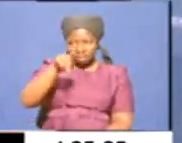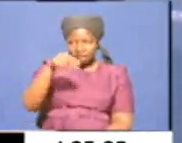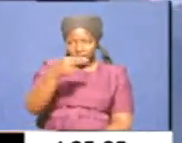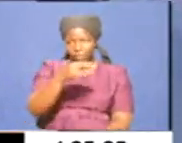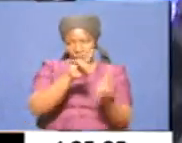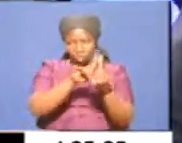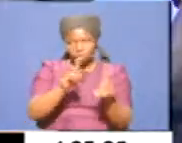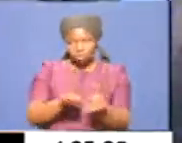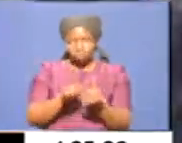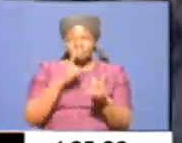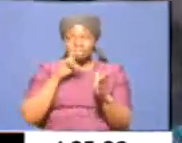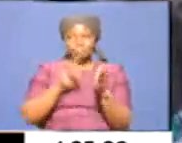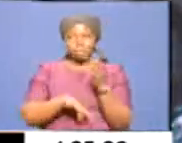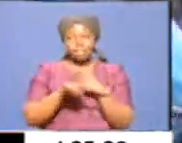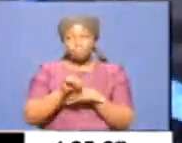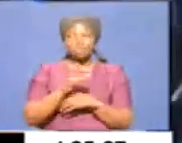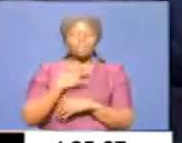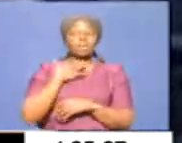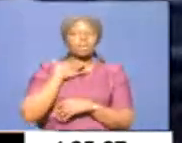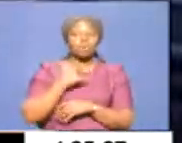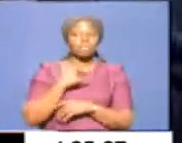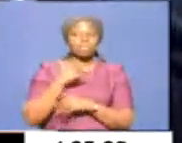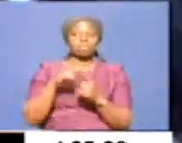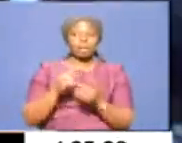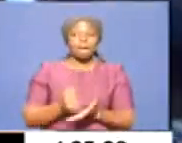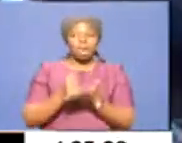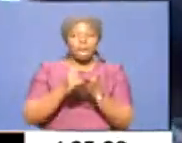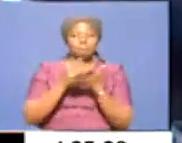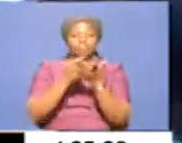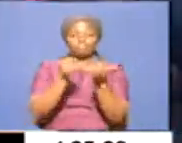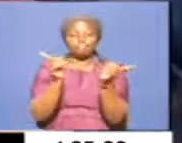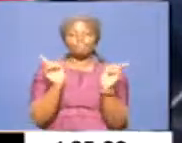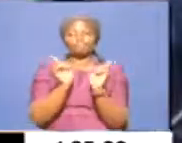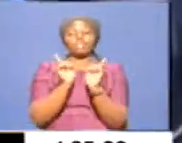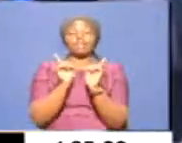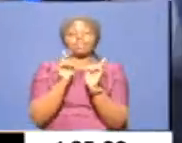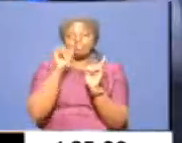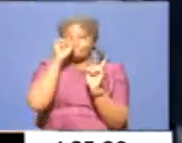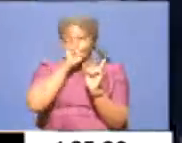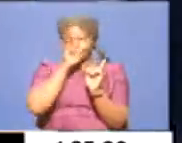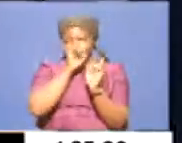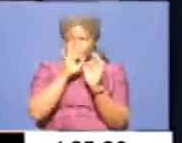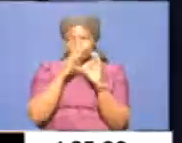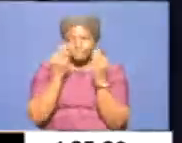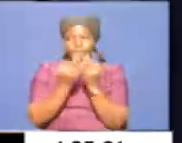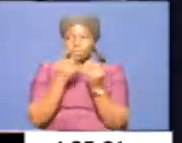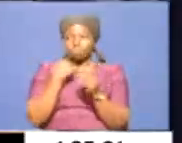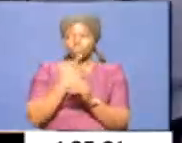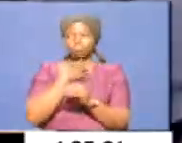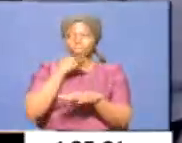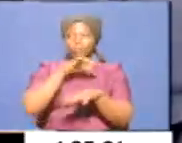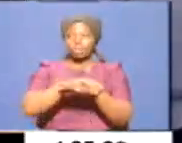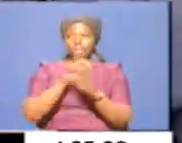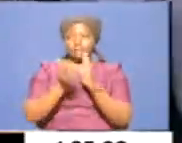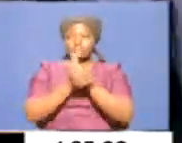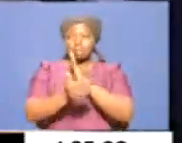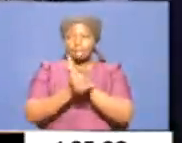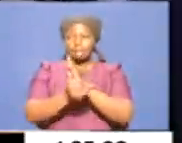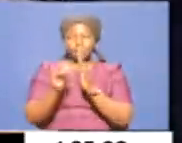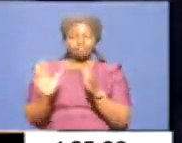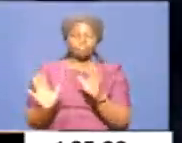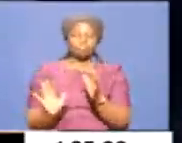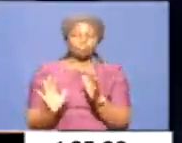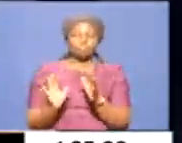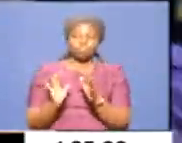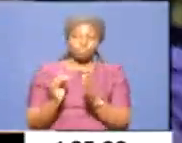they are willing to facilitate those street families who want to acquire skills by enrolling them in vocational trainings to